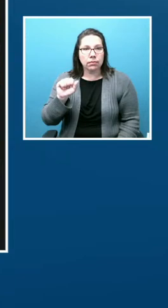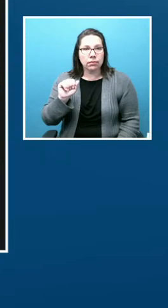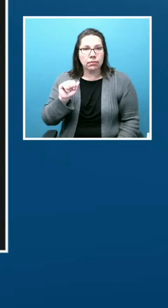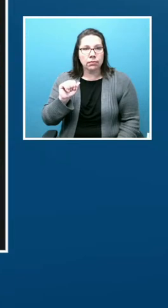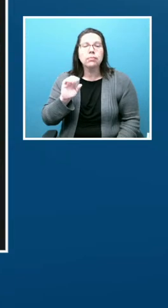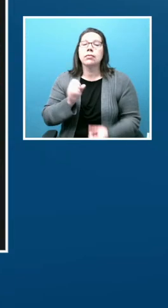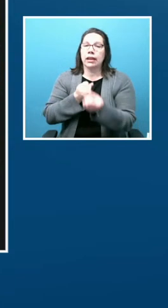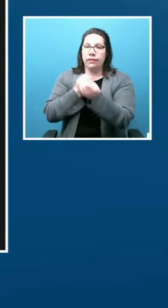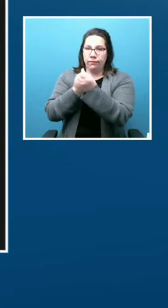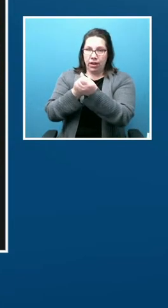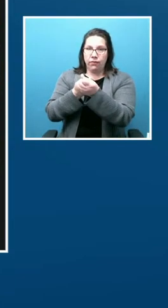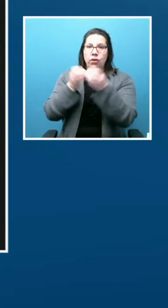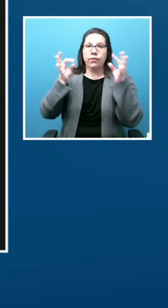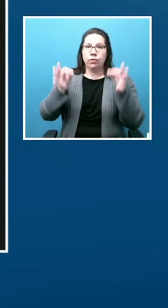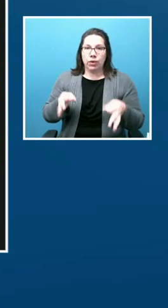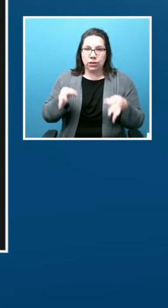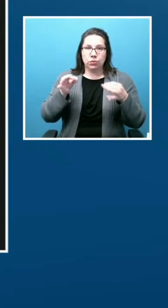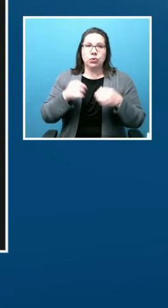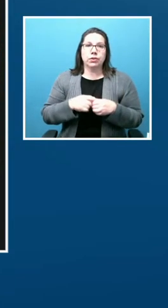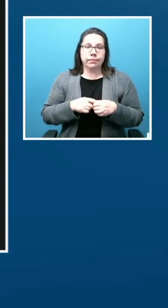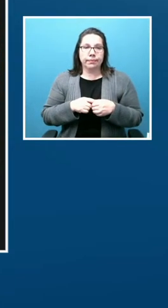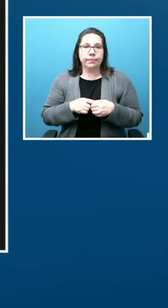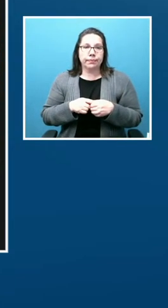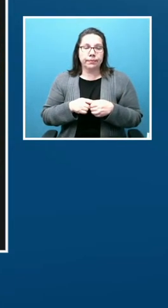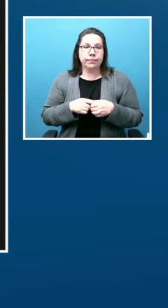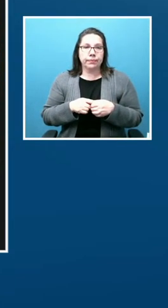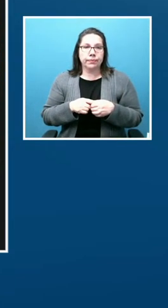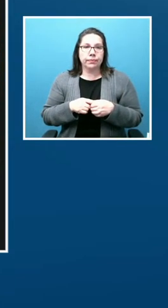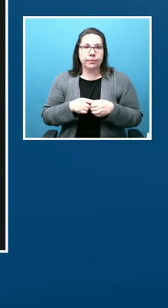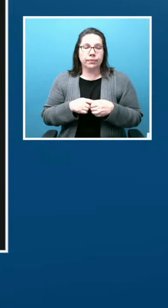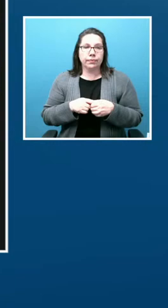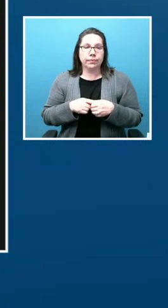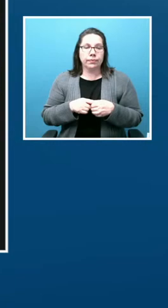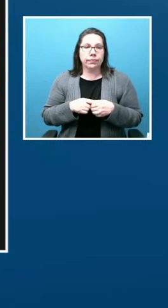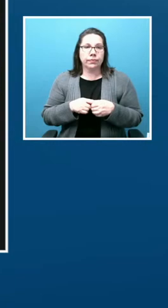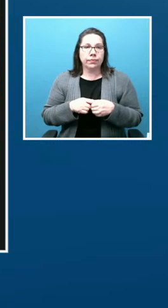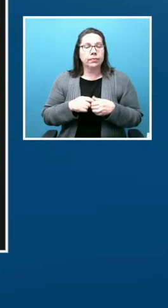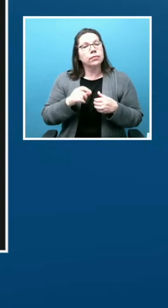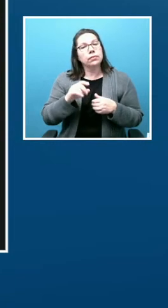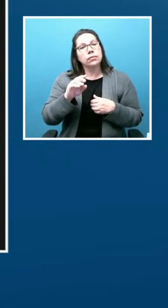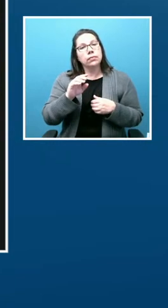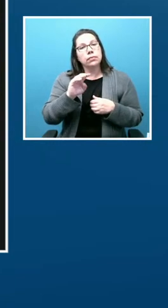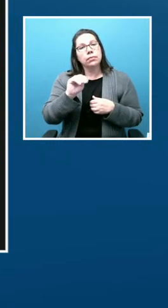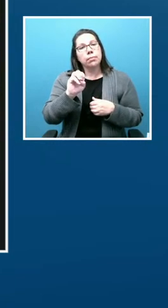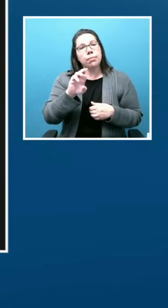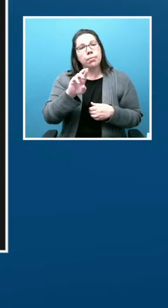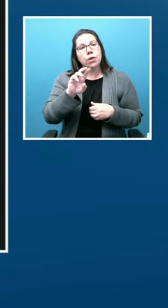In favor of the resolution. Thank you. Mr. Martinez?